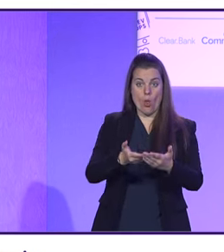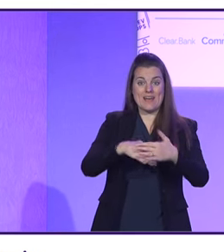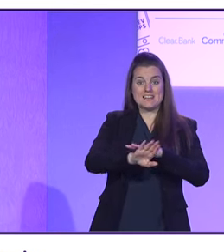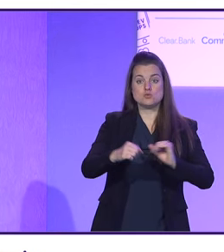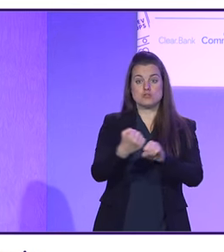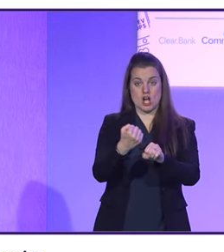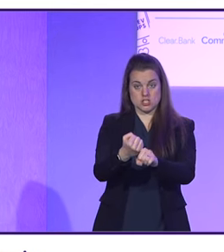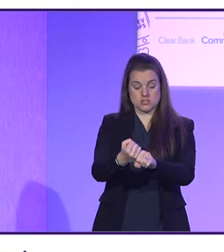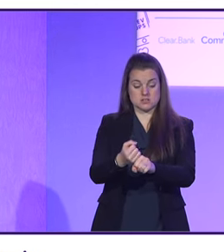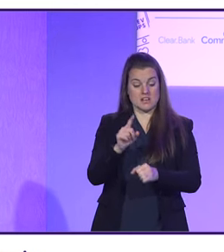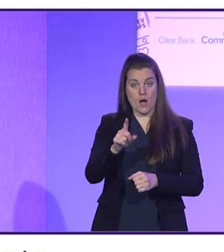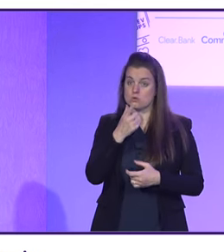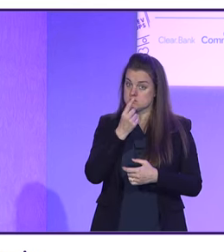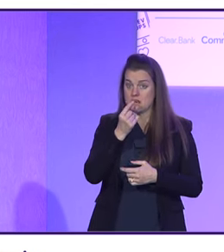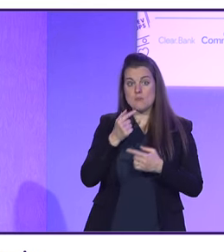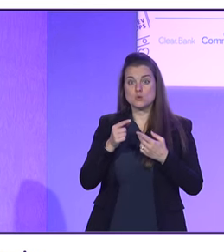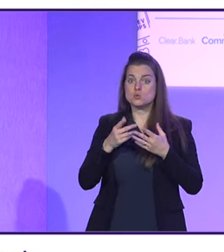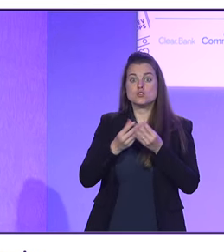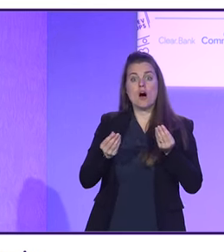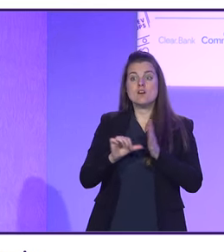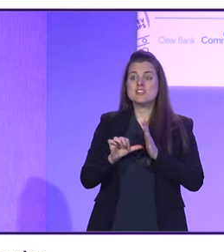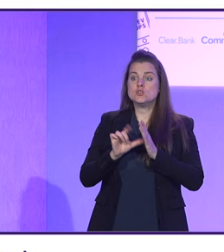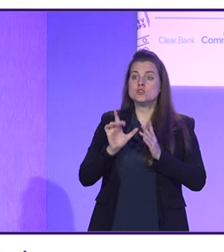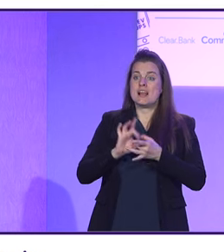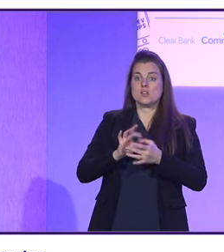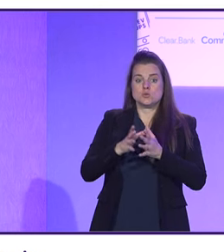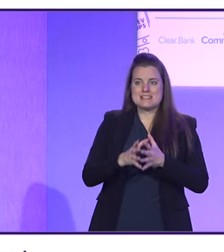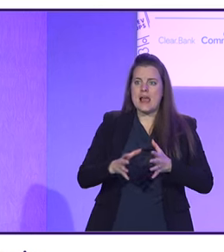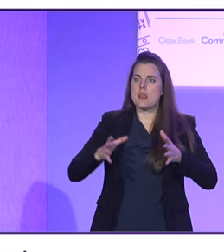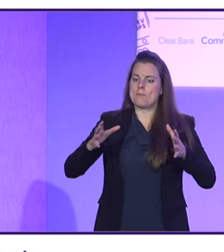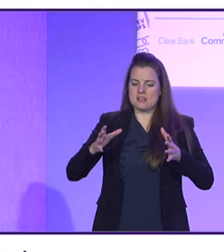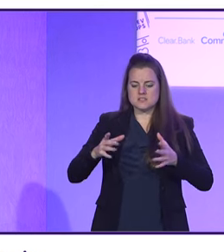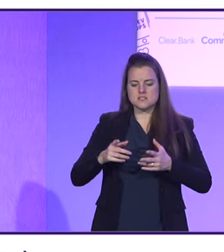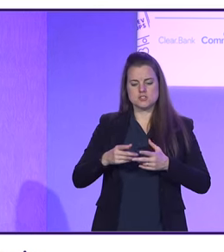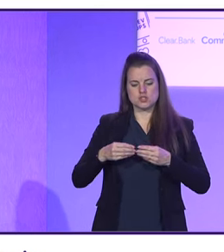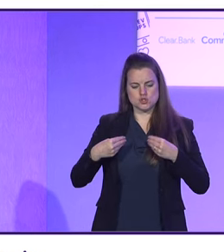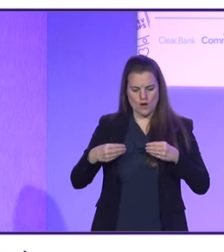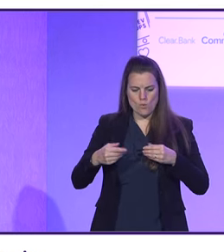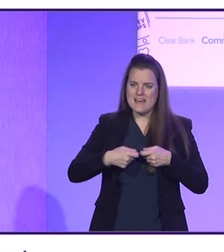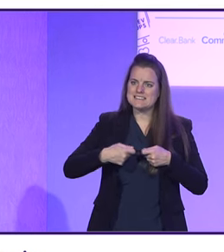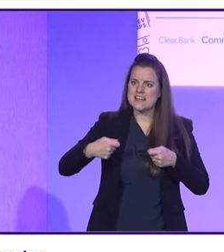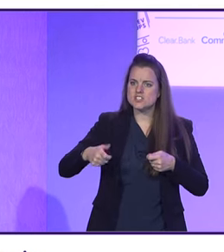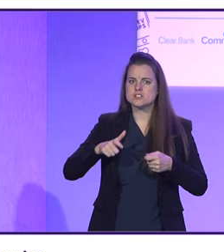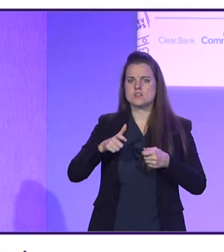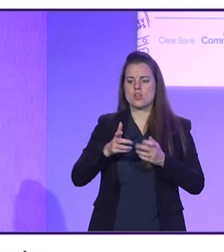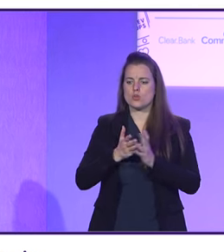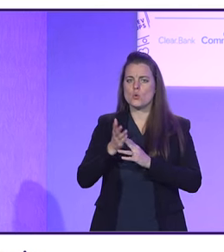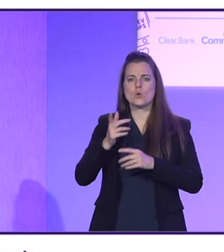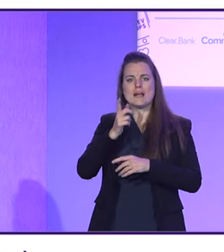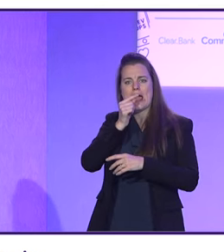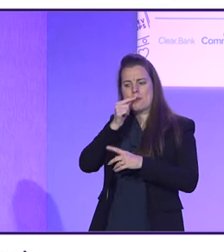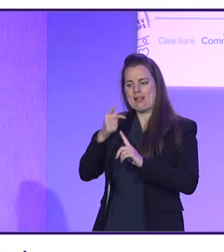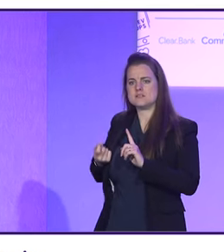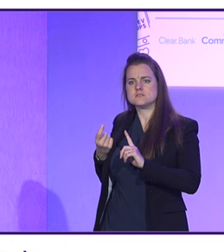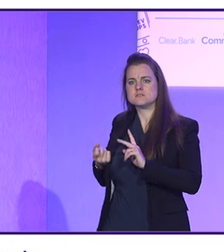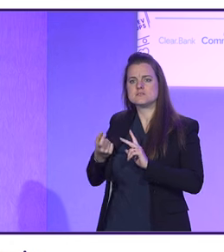able to solve our problems of scalability and extension of software to different capabilities in time by leveraging